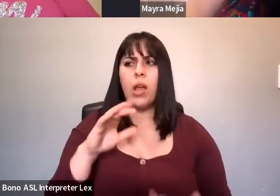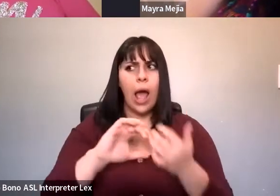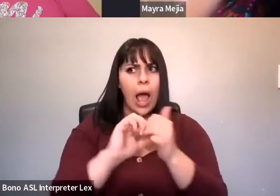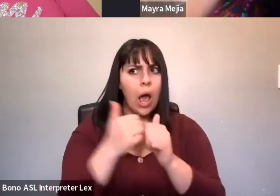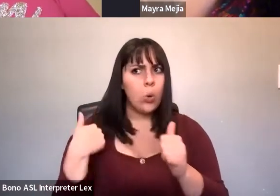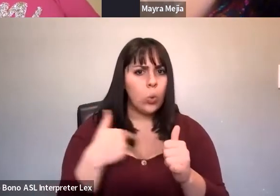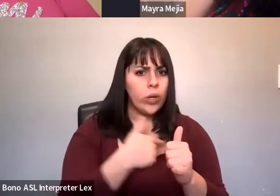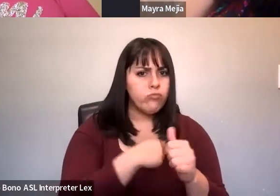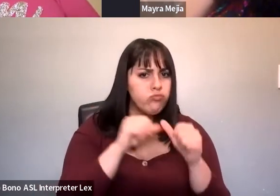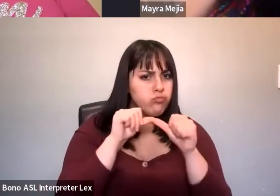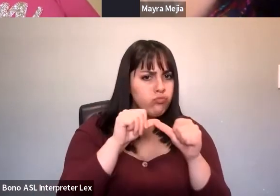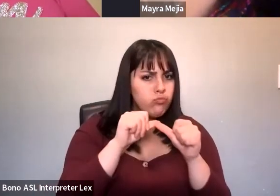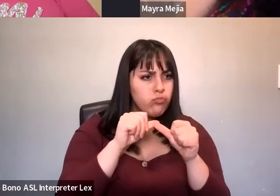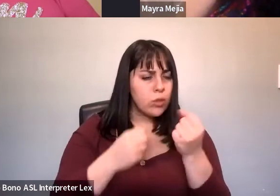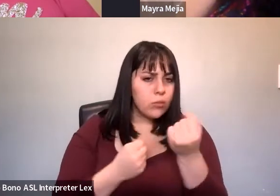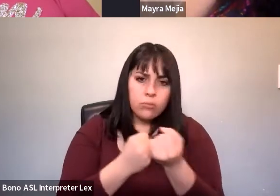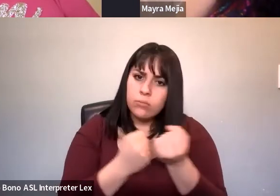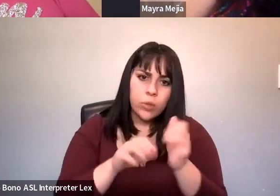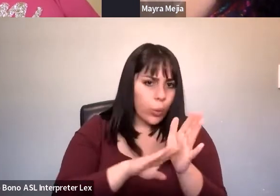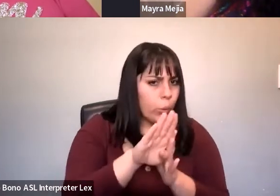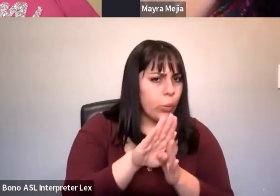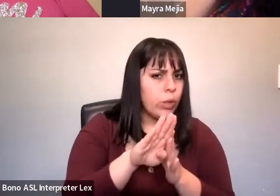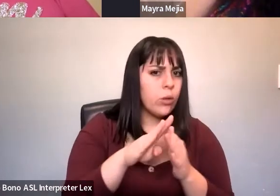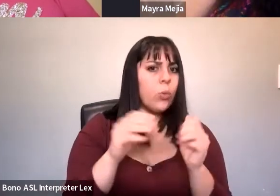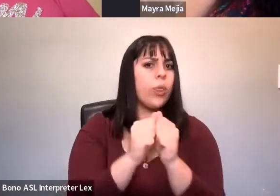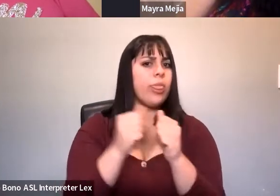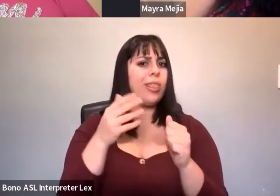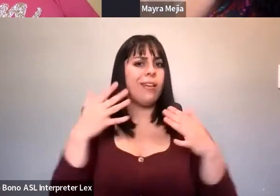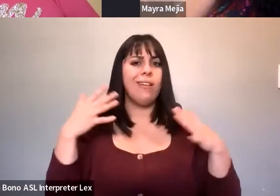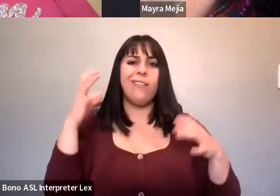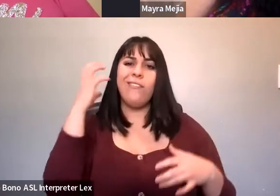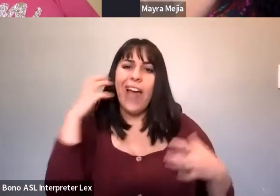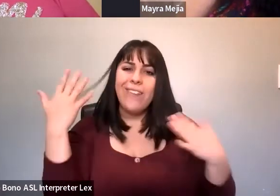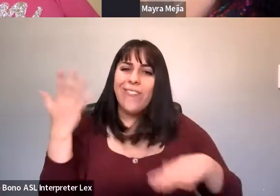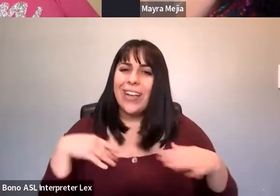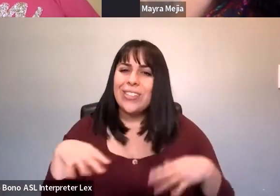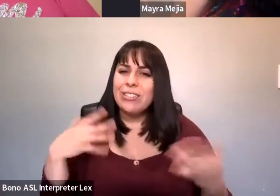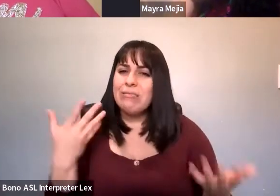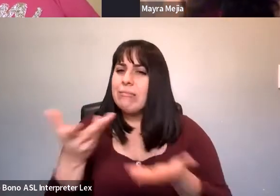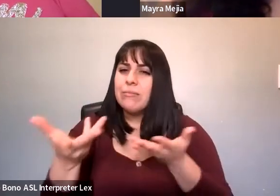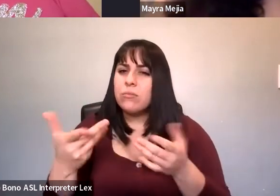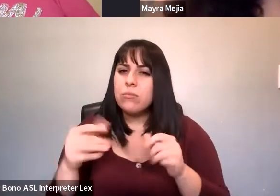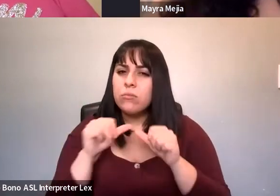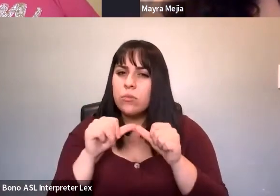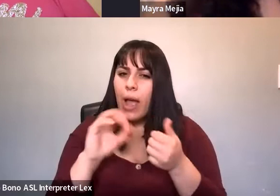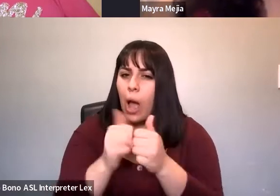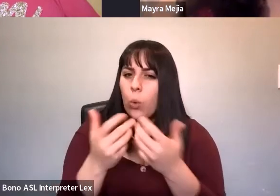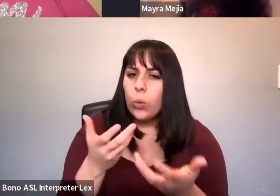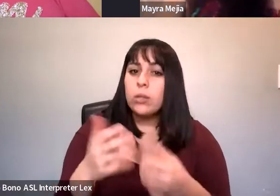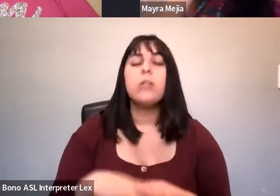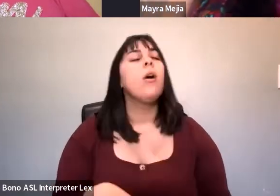mainstream media? I think we can all collectively go to the